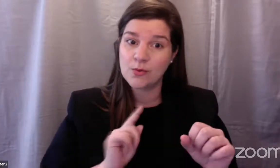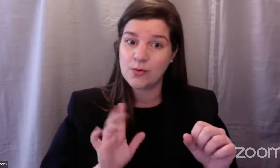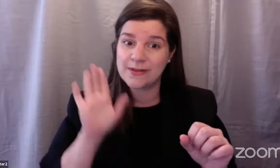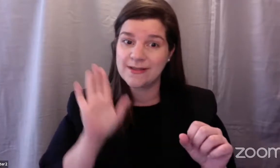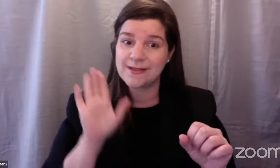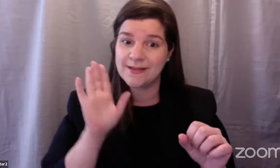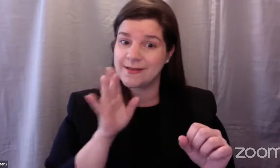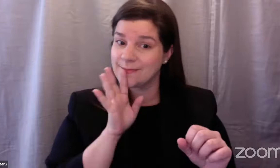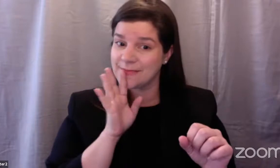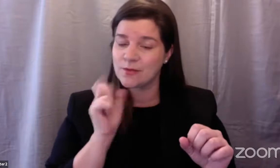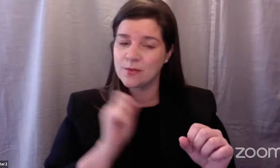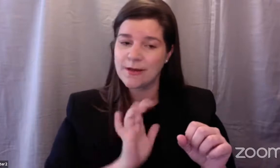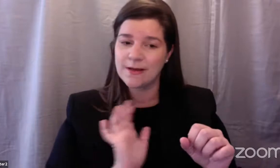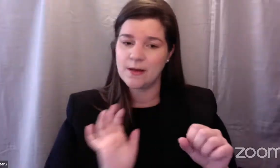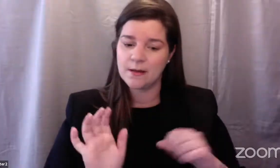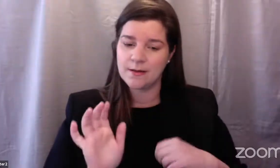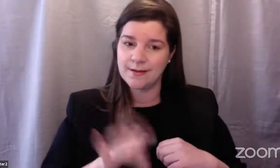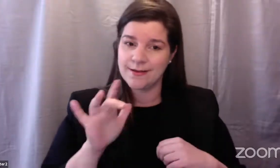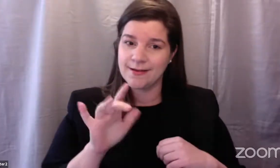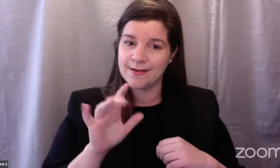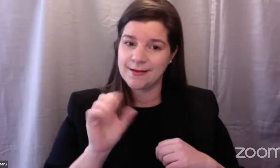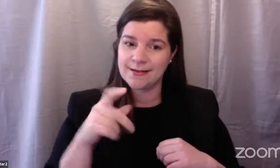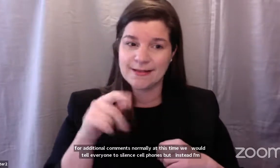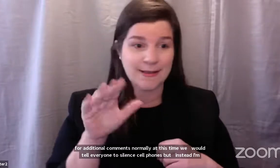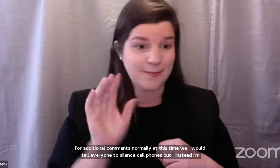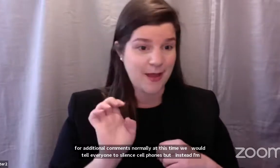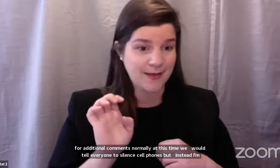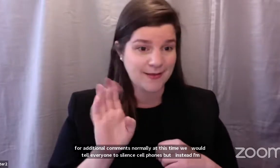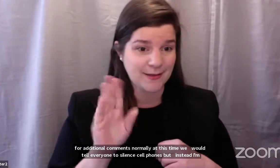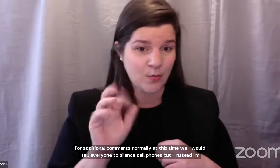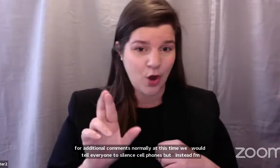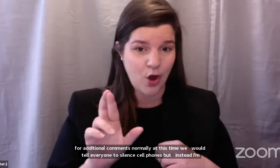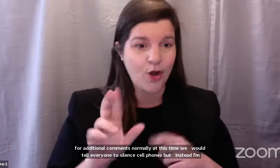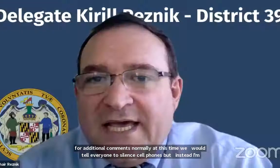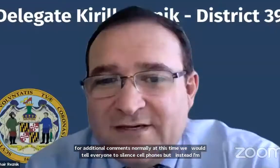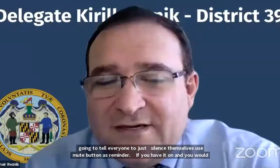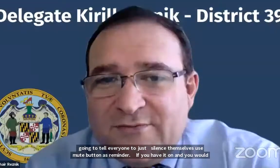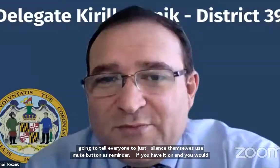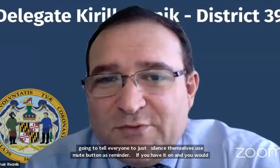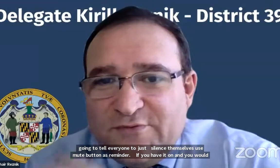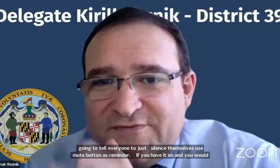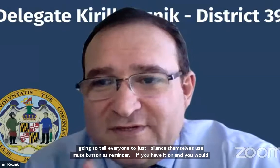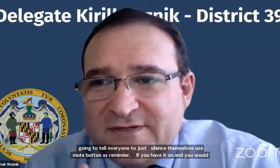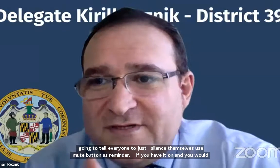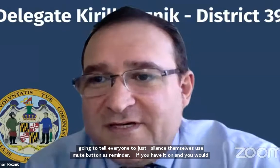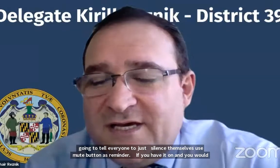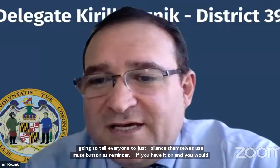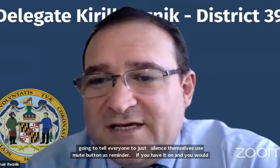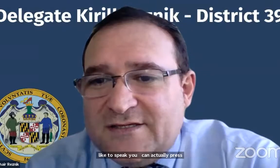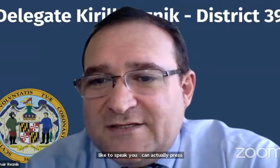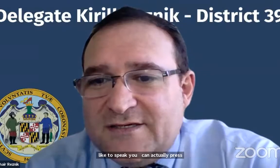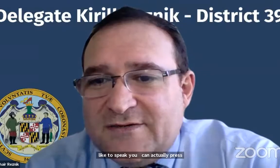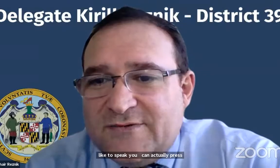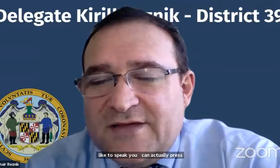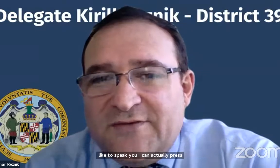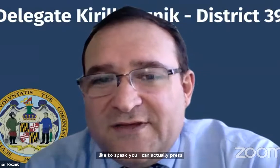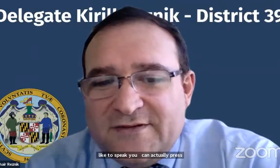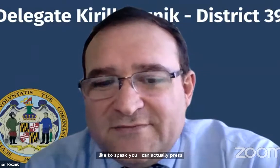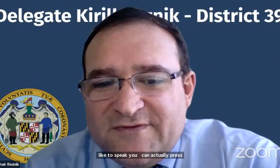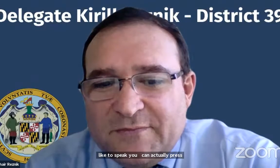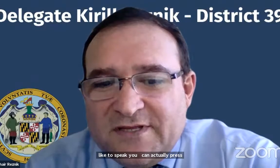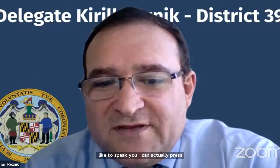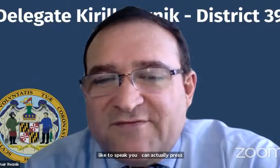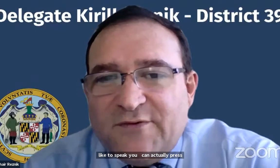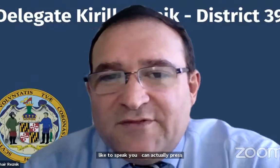actually press the space bar and your mute will temporarily be removed rather